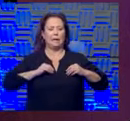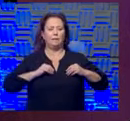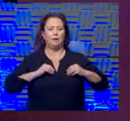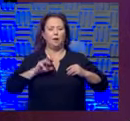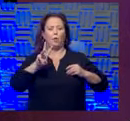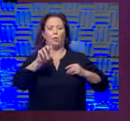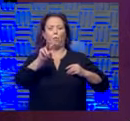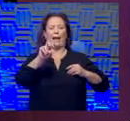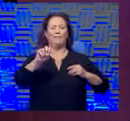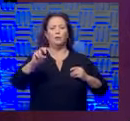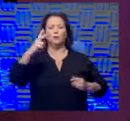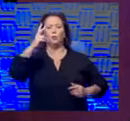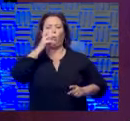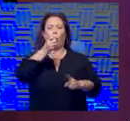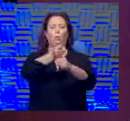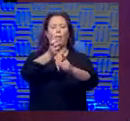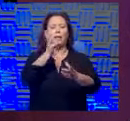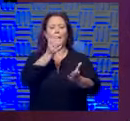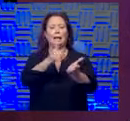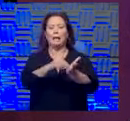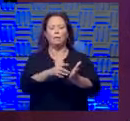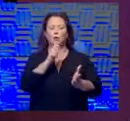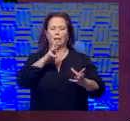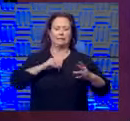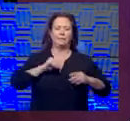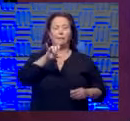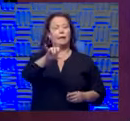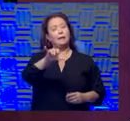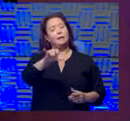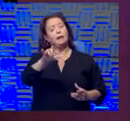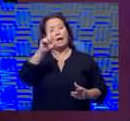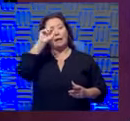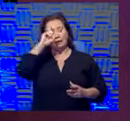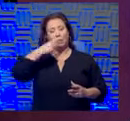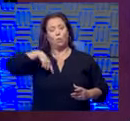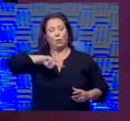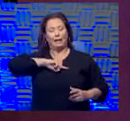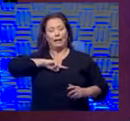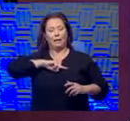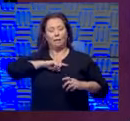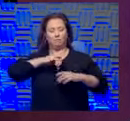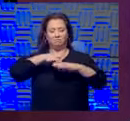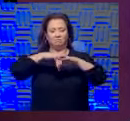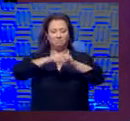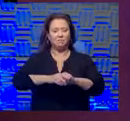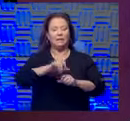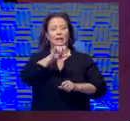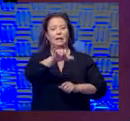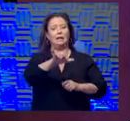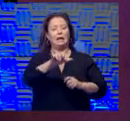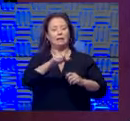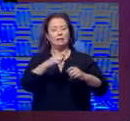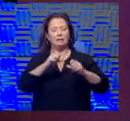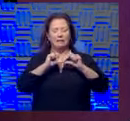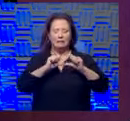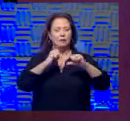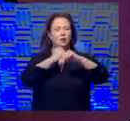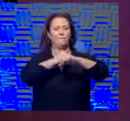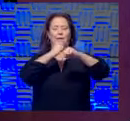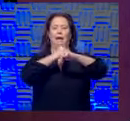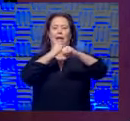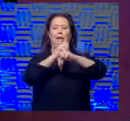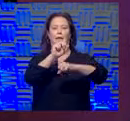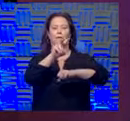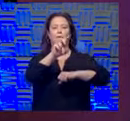2 is necessary in our country. Because I think that we can attack it and can continue going after it and not have